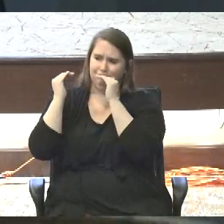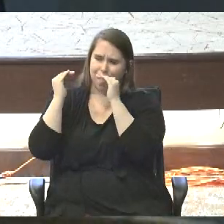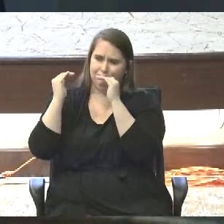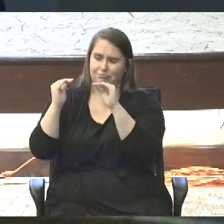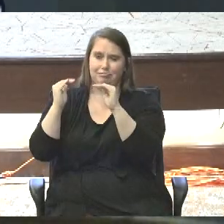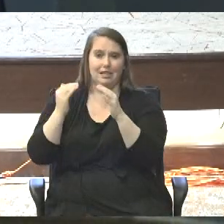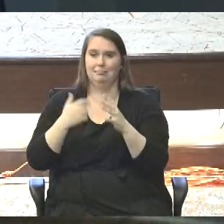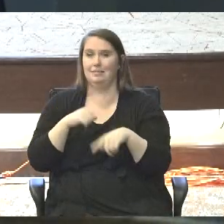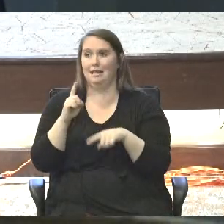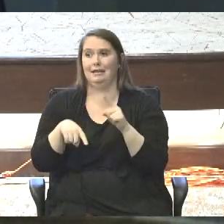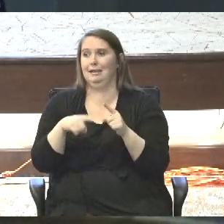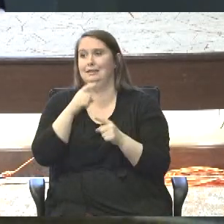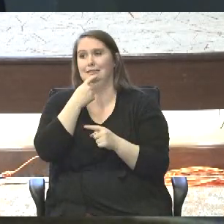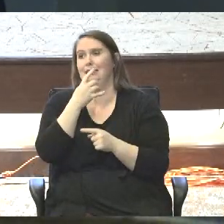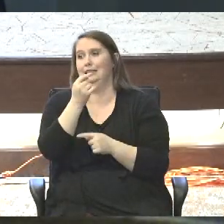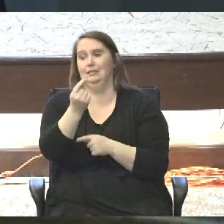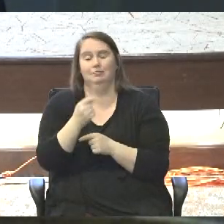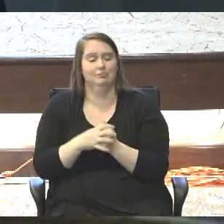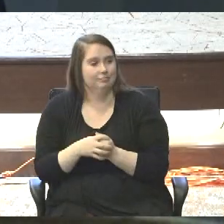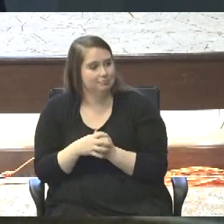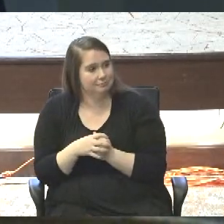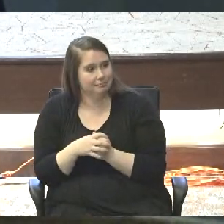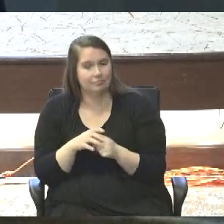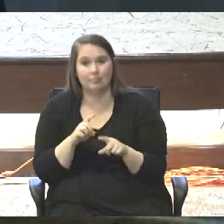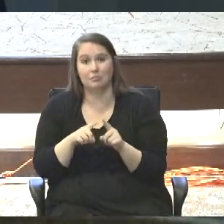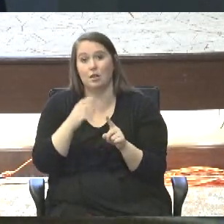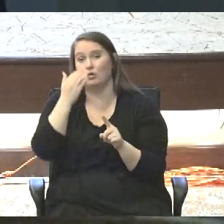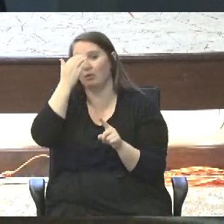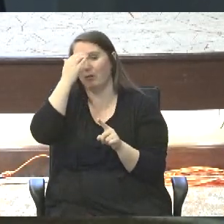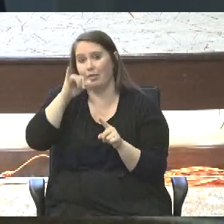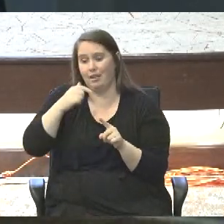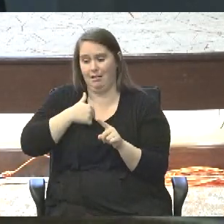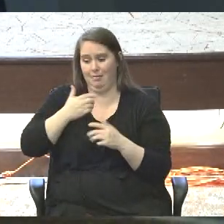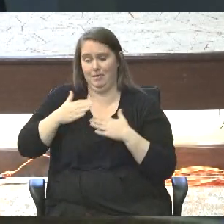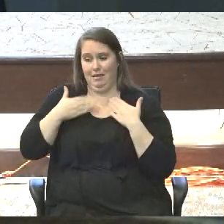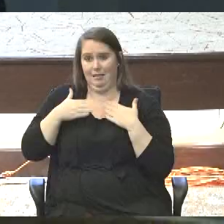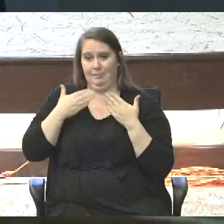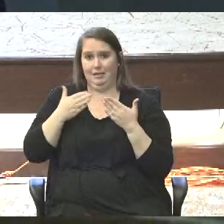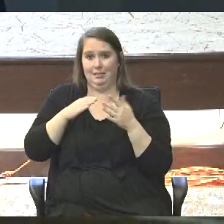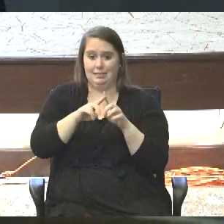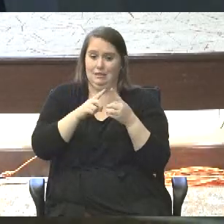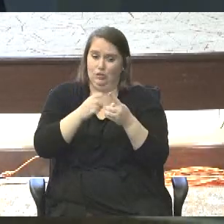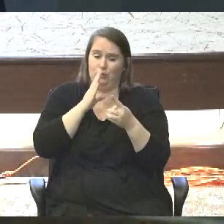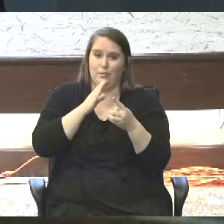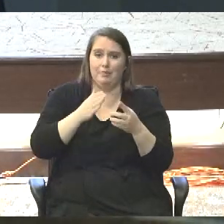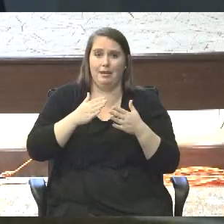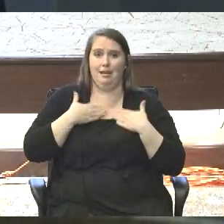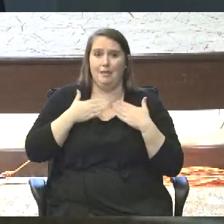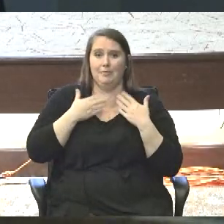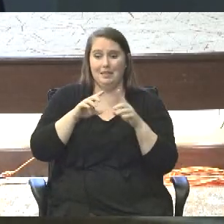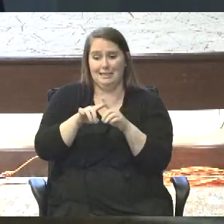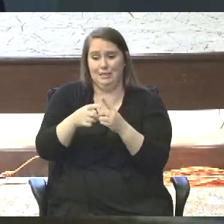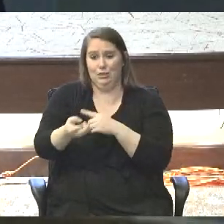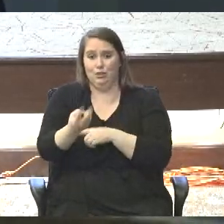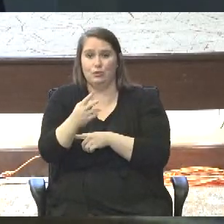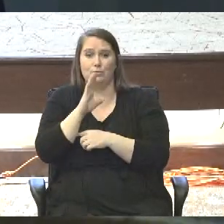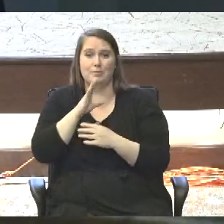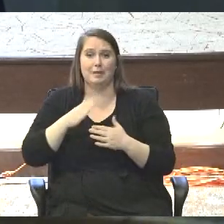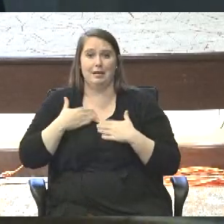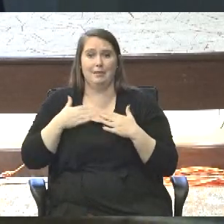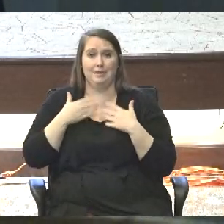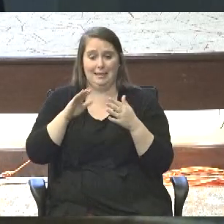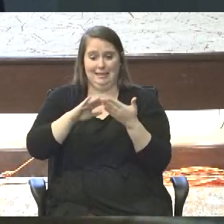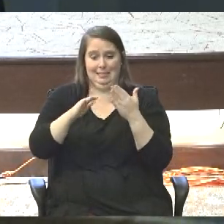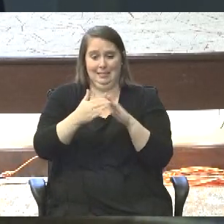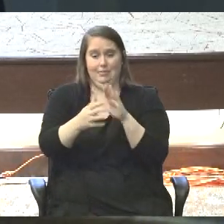I can't say it, but just know that I'm happy, the kids will be happy, District 2 is going to be happy, the city